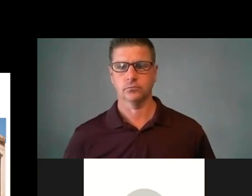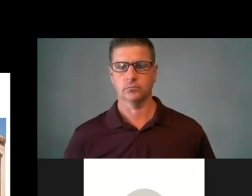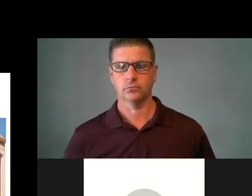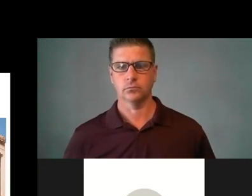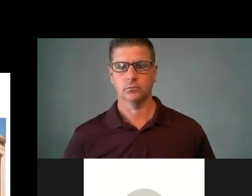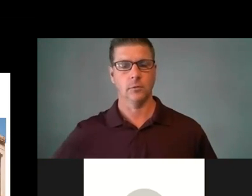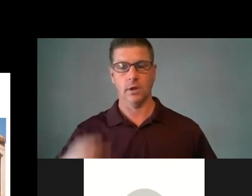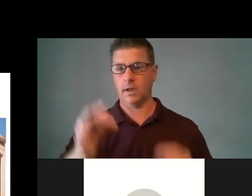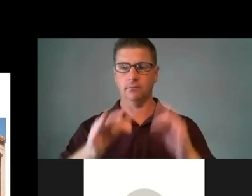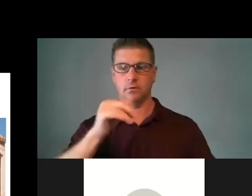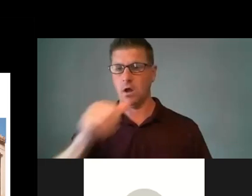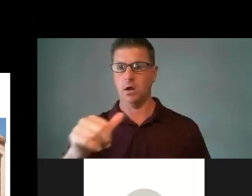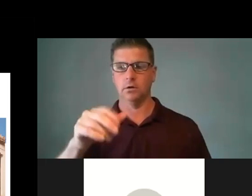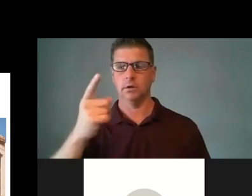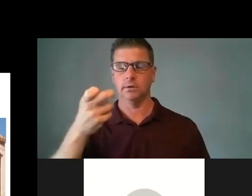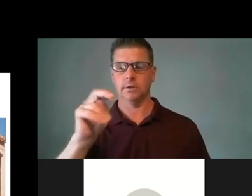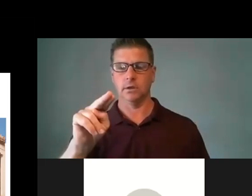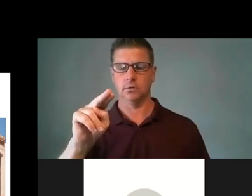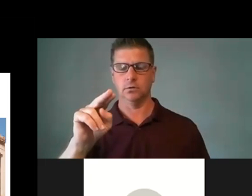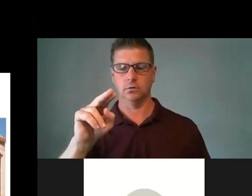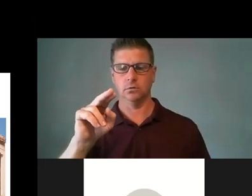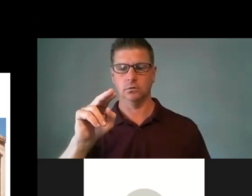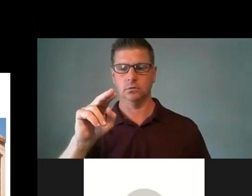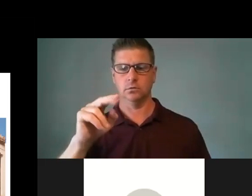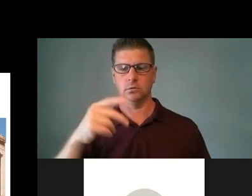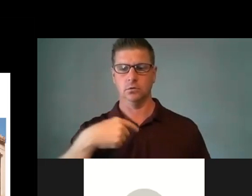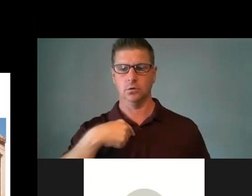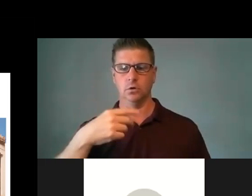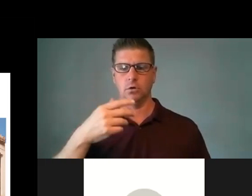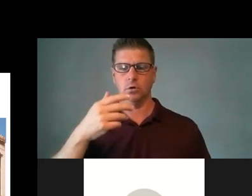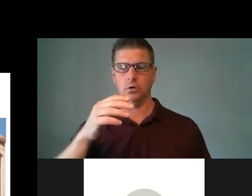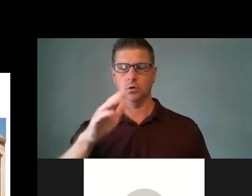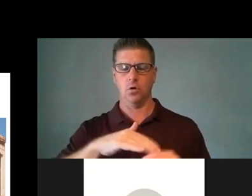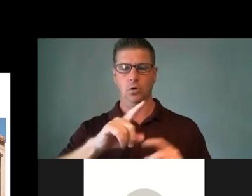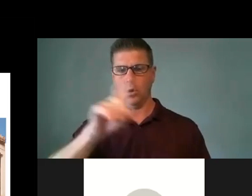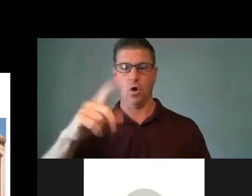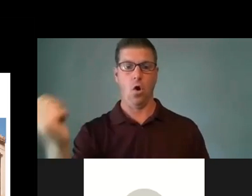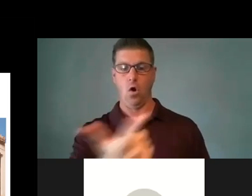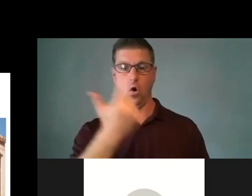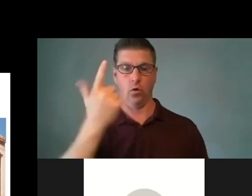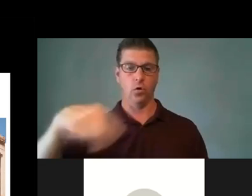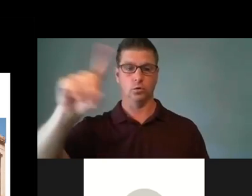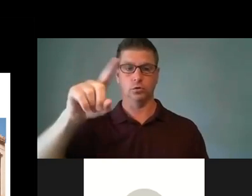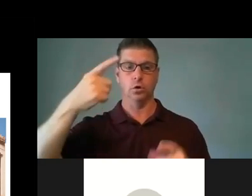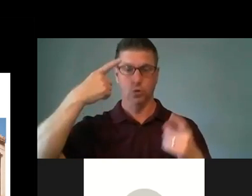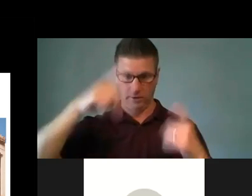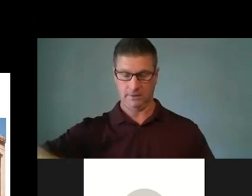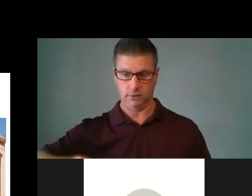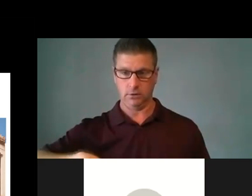If not, then I will call the question. All those in favor of the amended